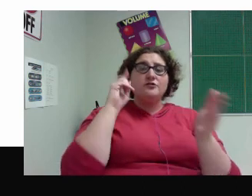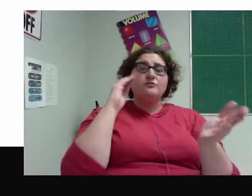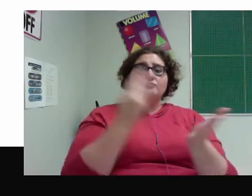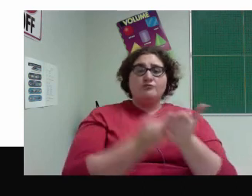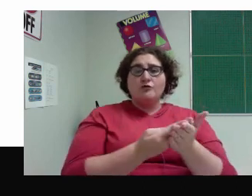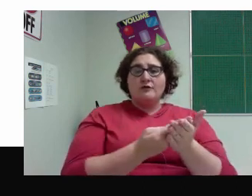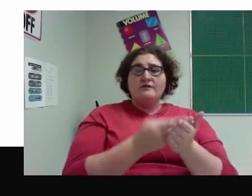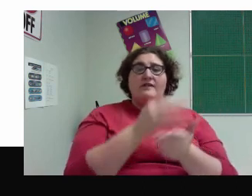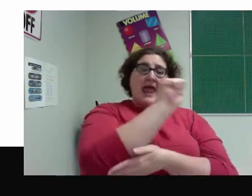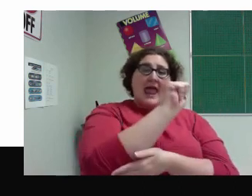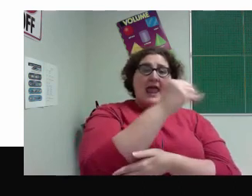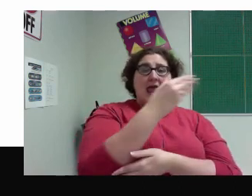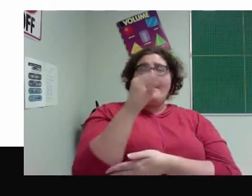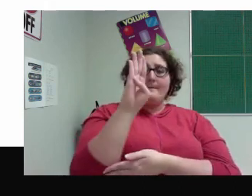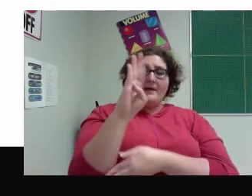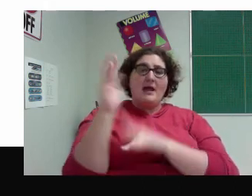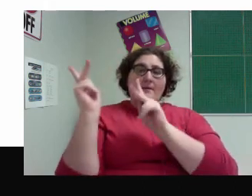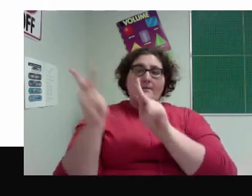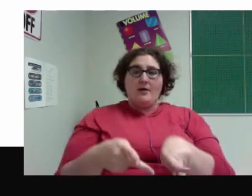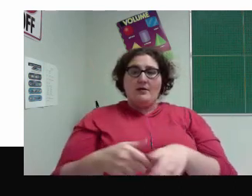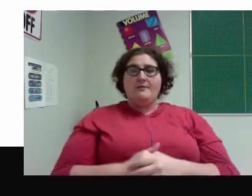B.